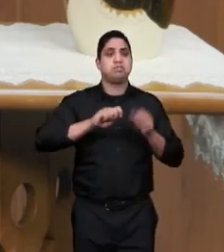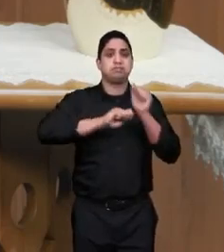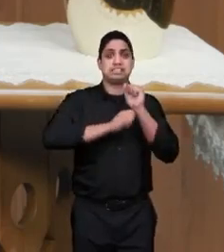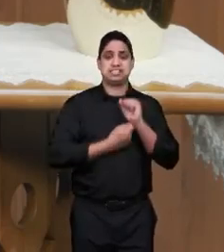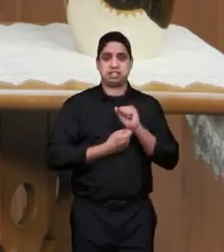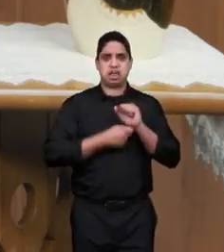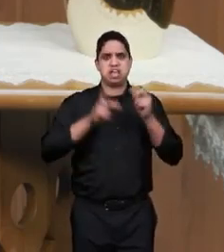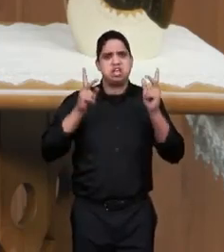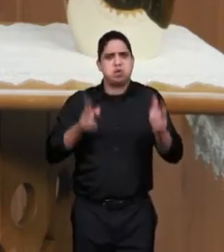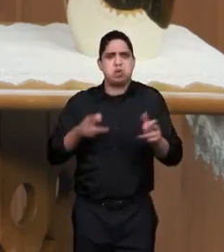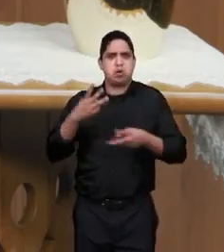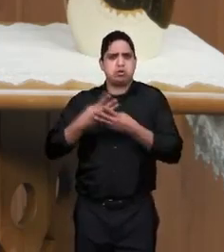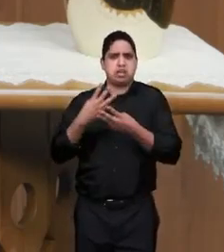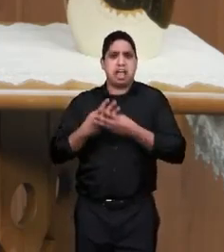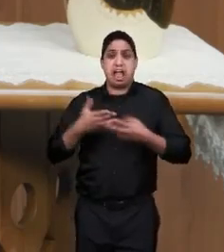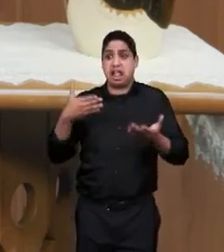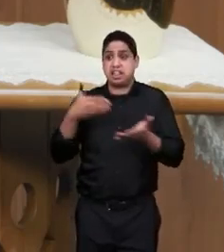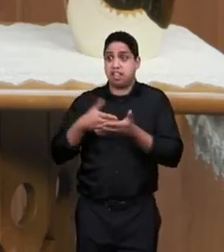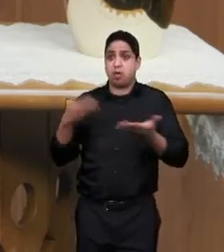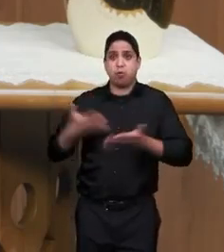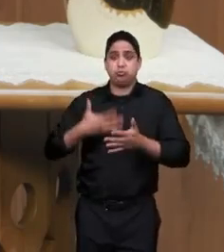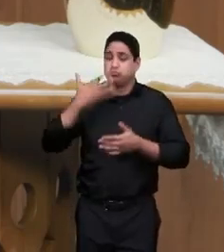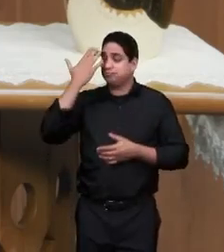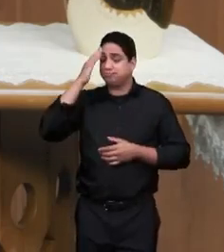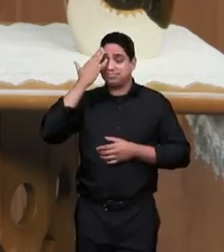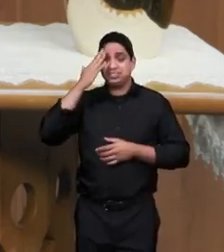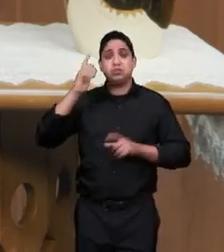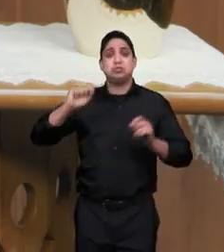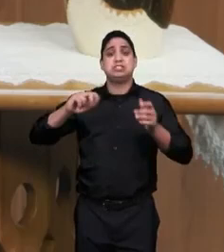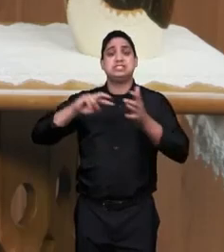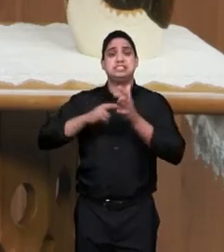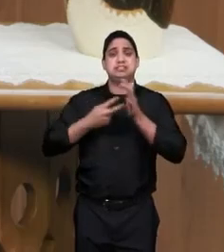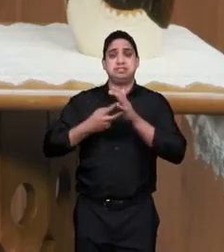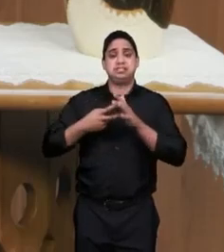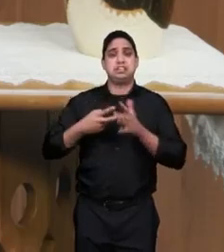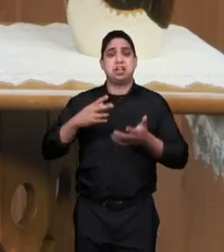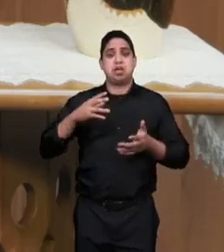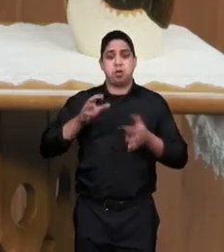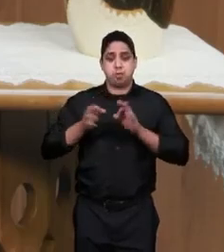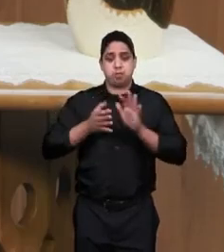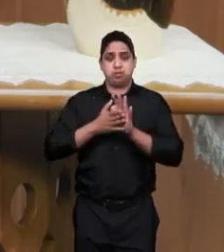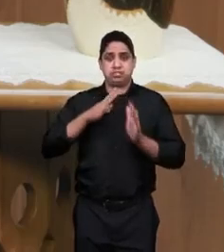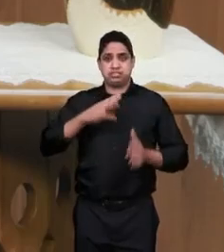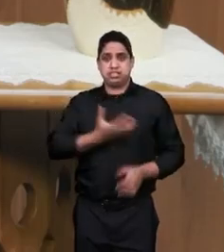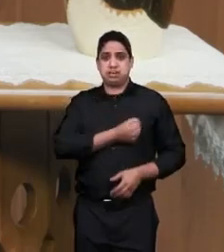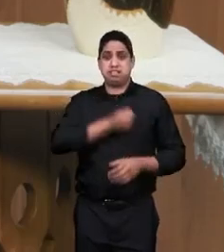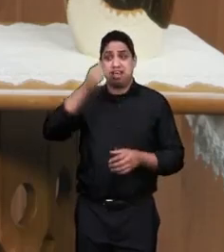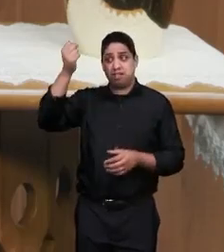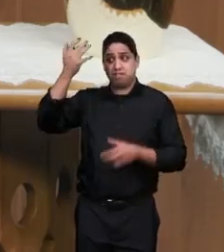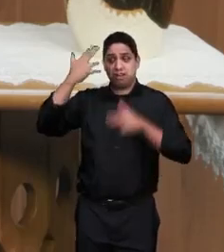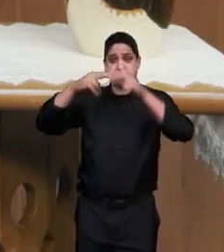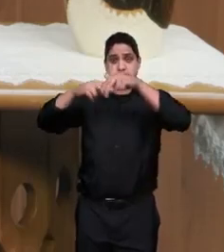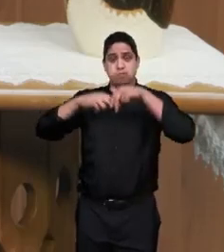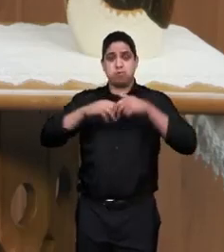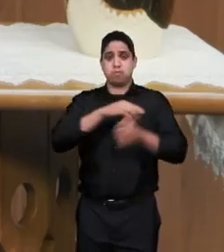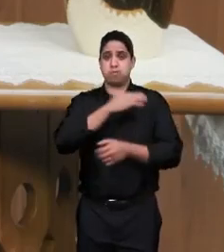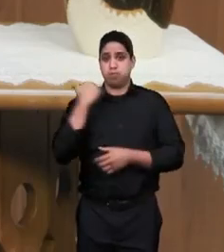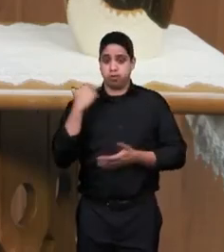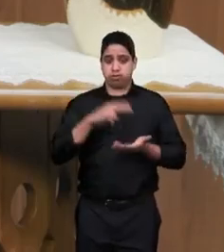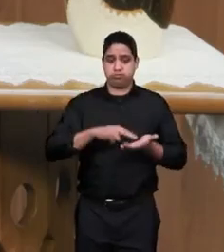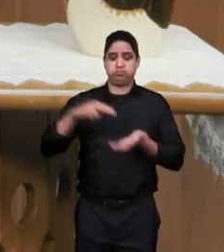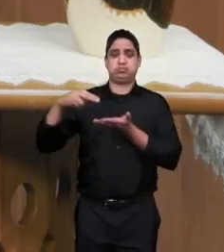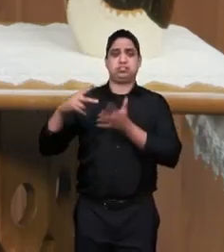same way, Israel today isn't able to understand the project of salvation that's revealed by the death and